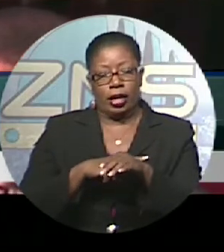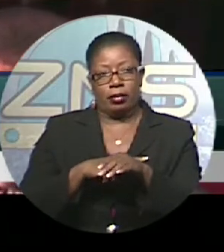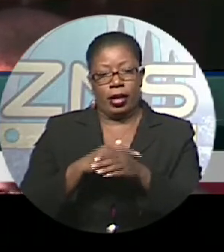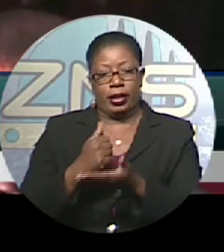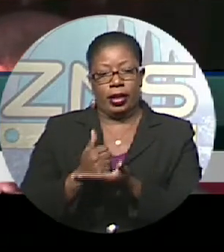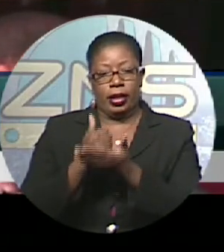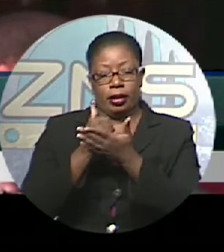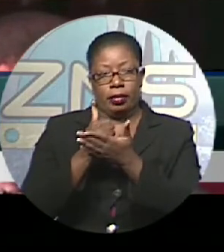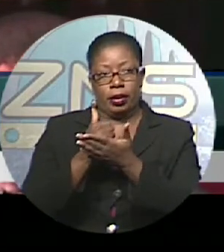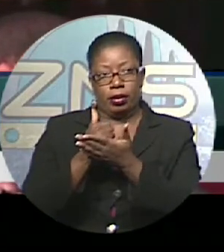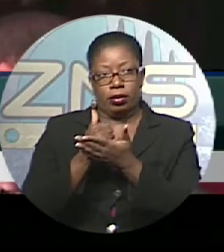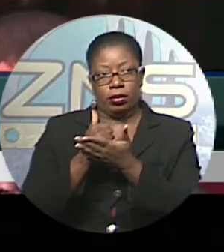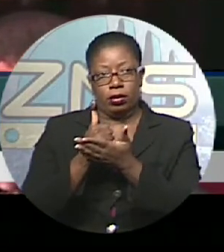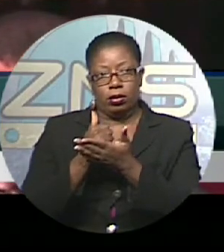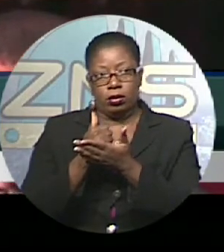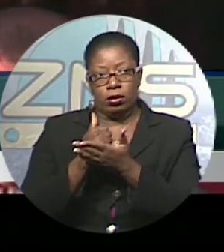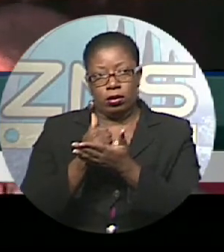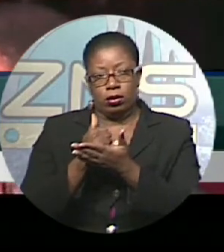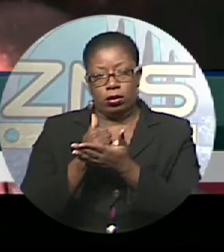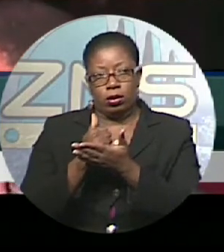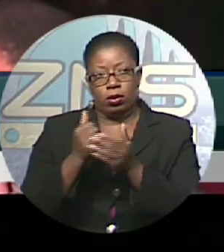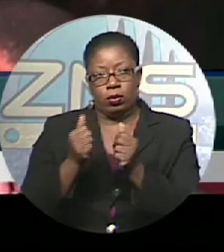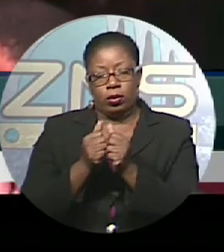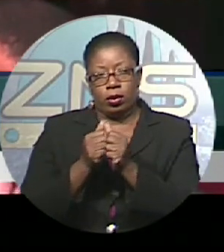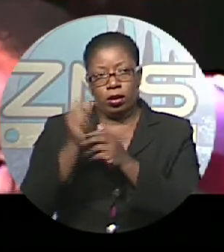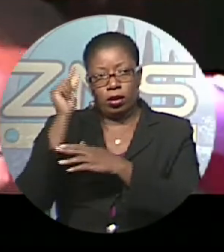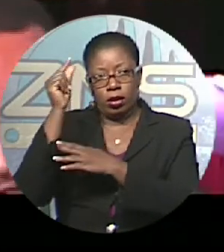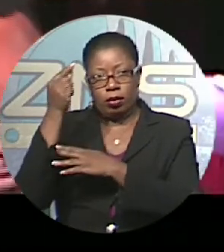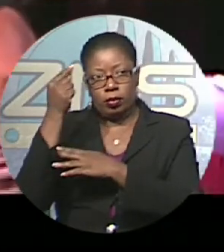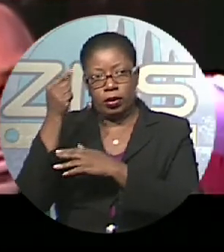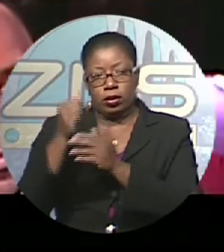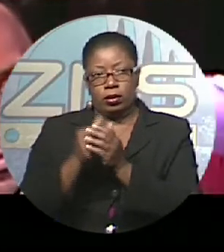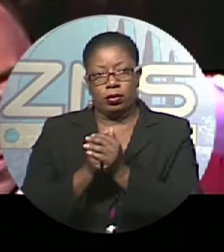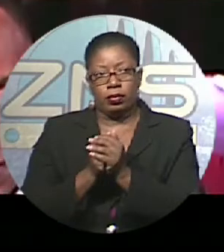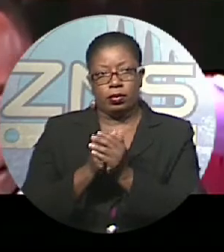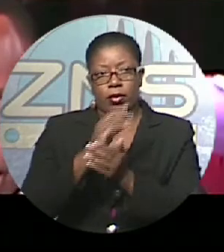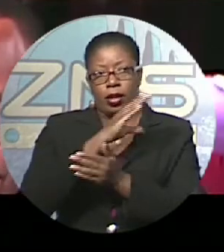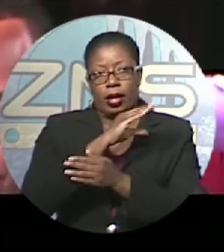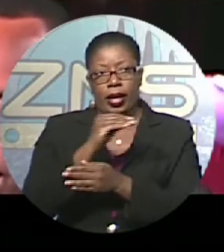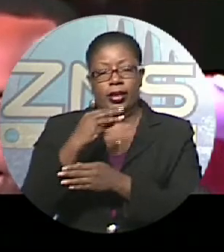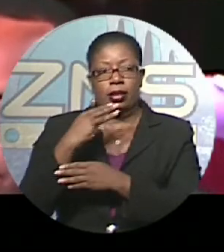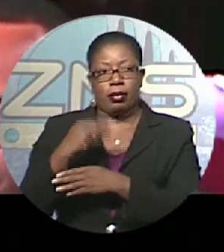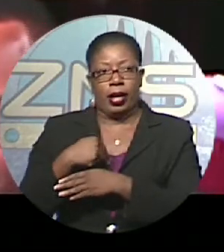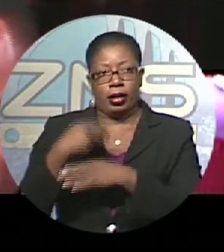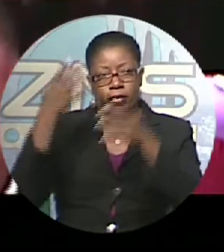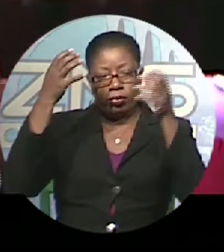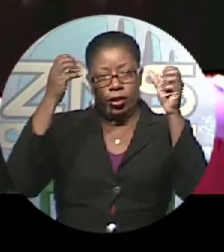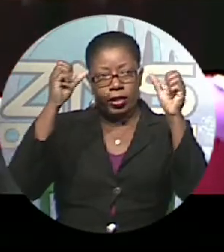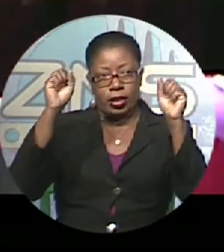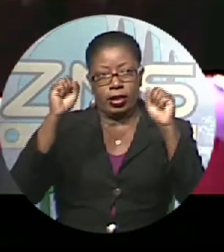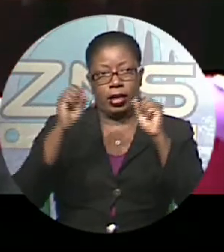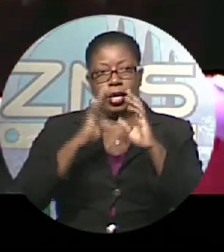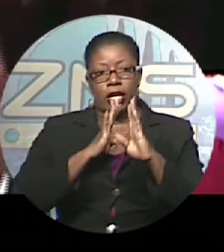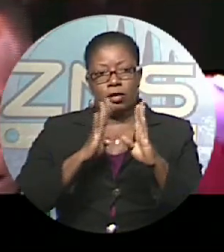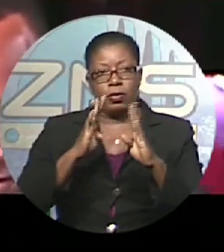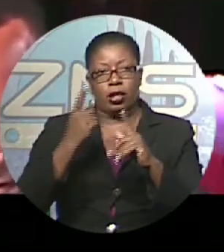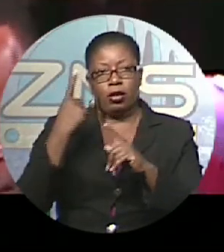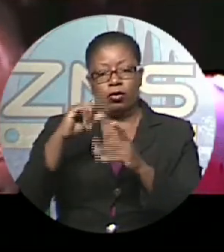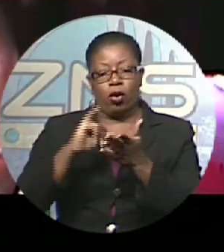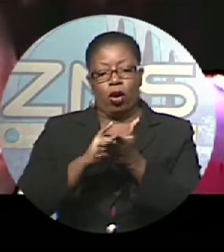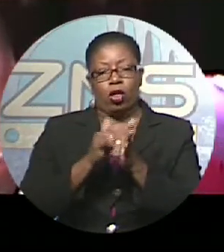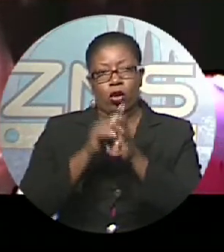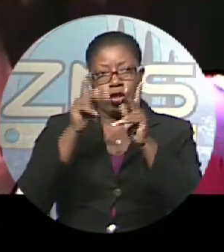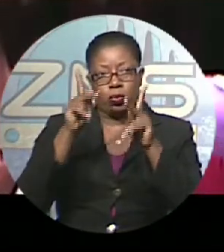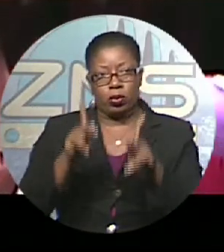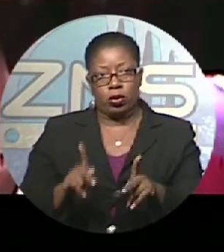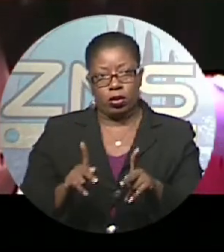assisting in holding the government's feet to the fire, and Madam President, to speaking for those persons who